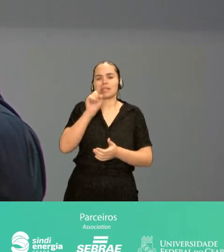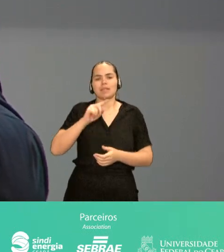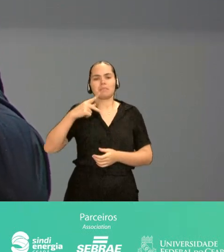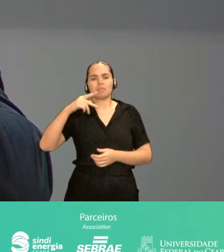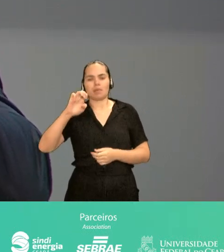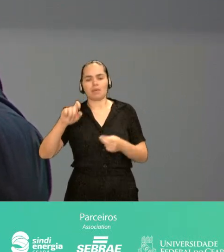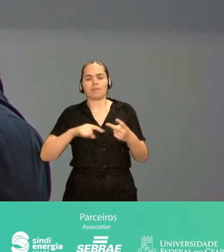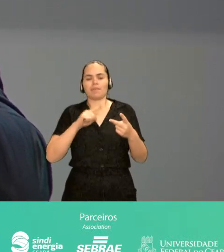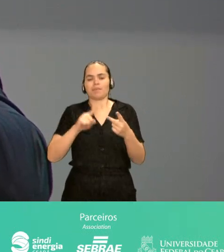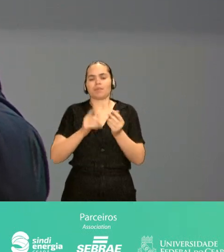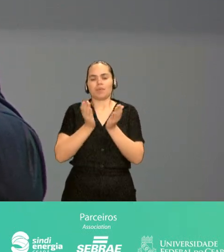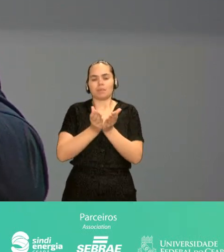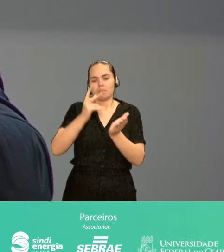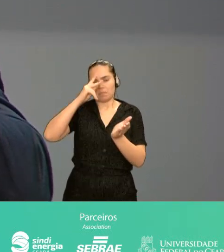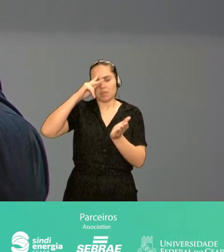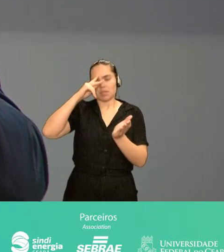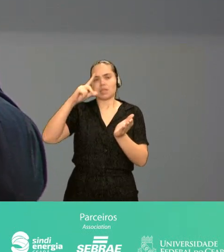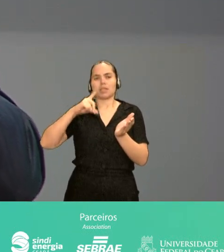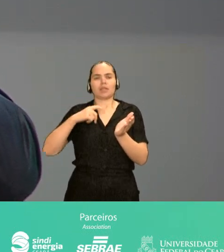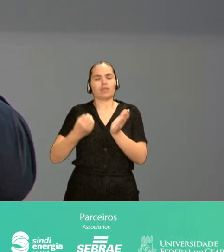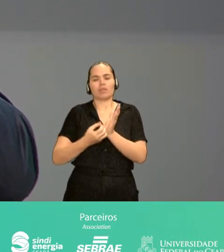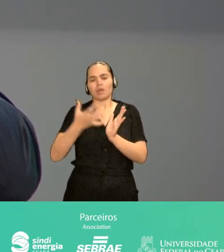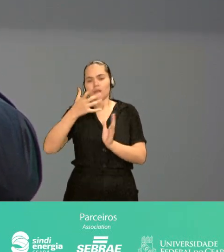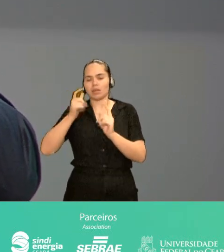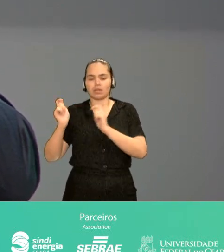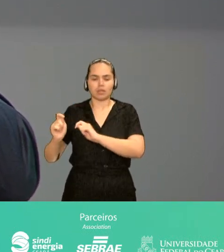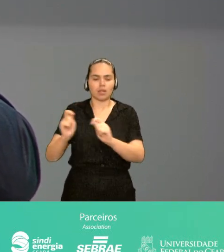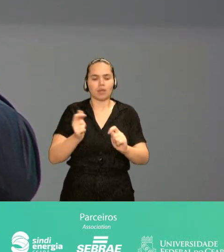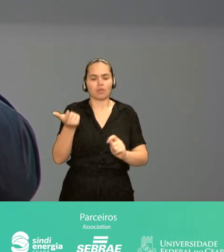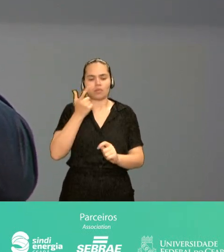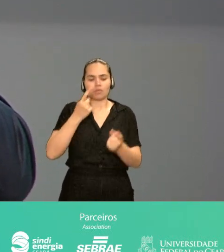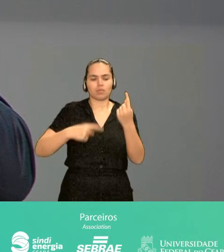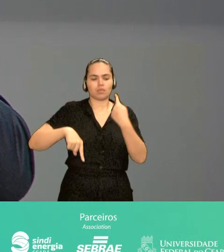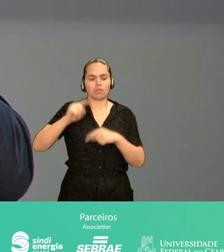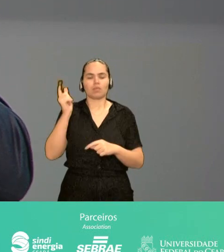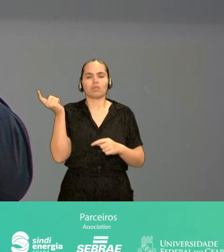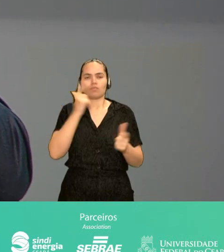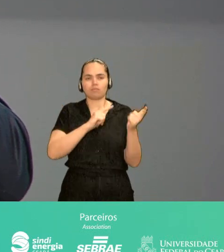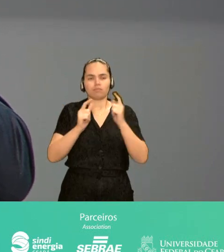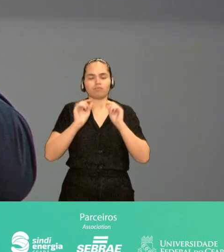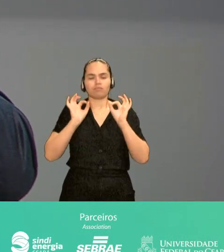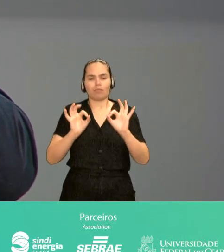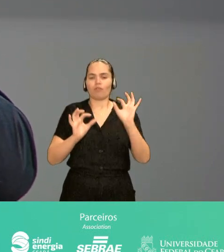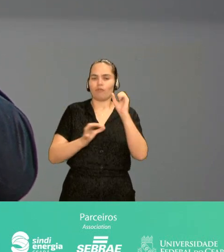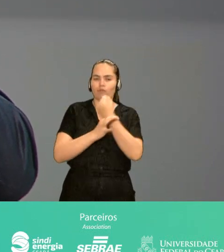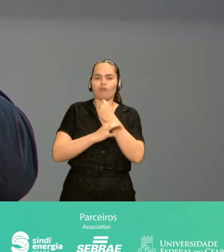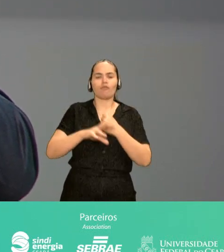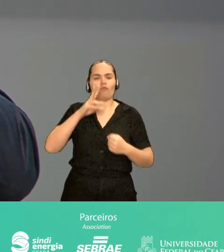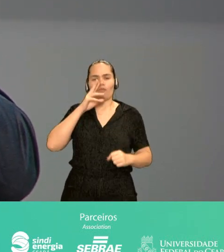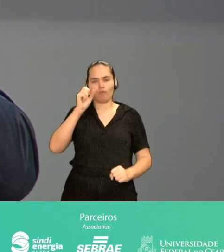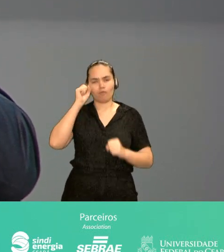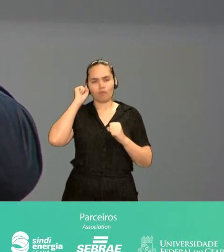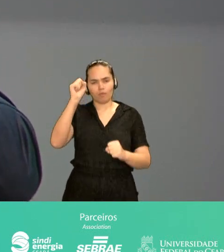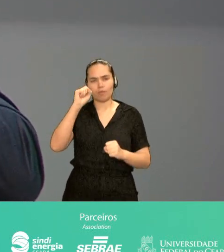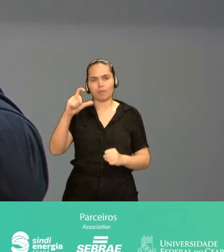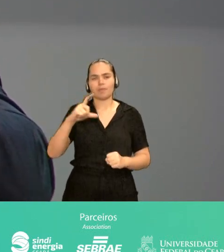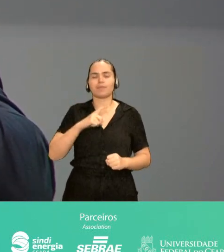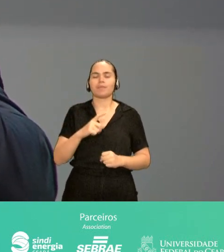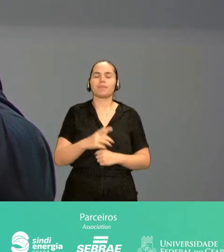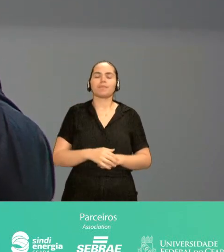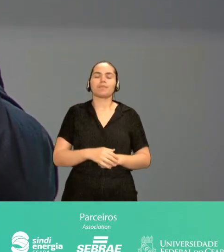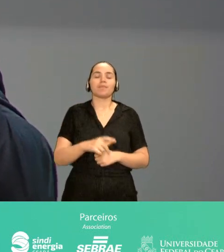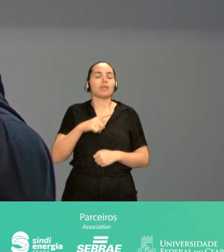to the world. We have natural conditions for that in your state. So many big companies